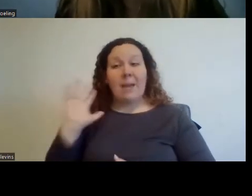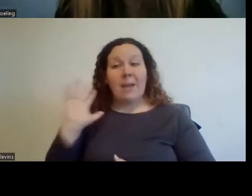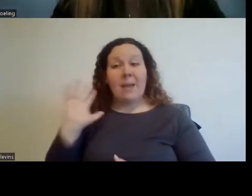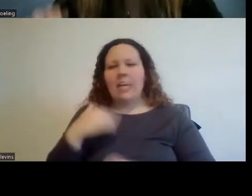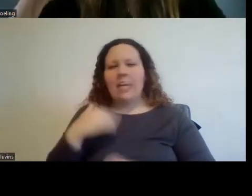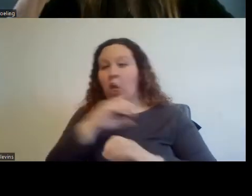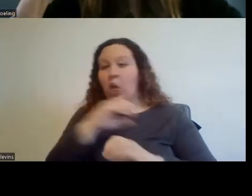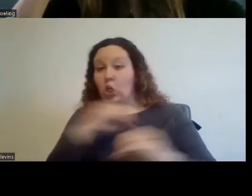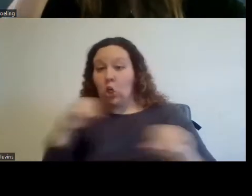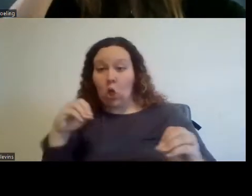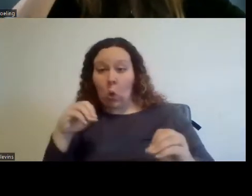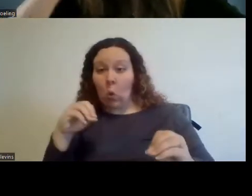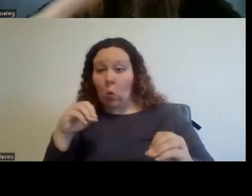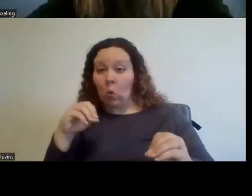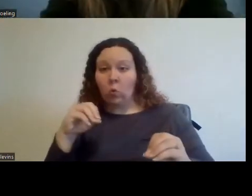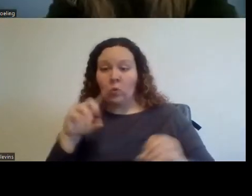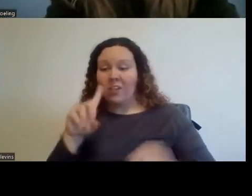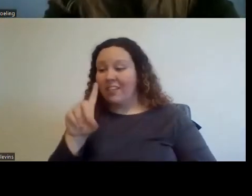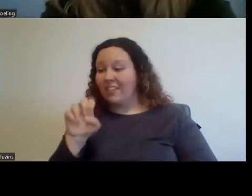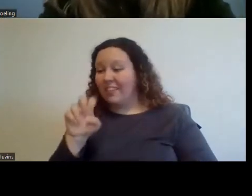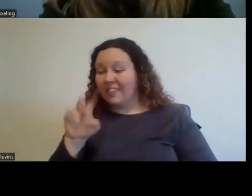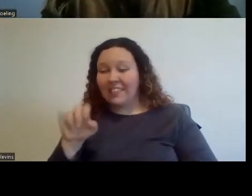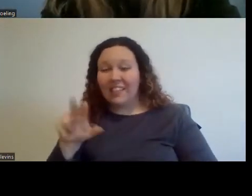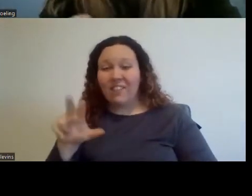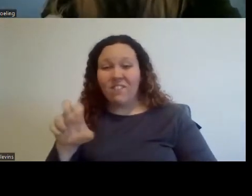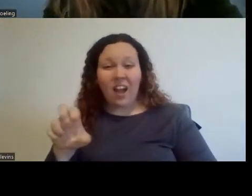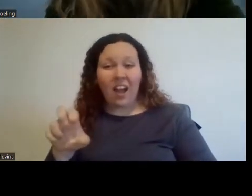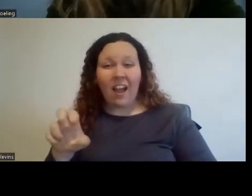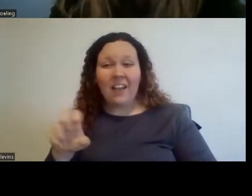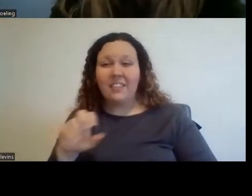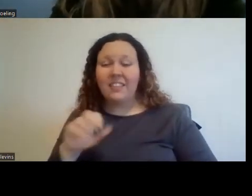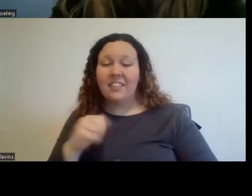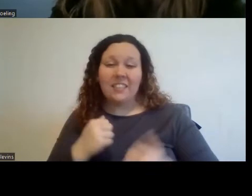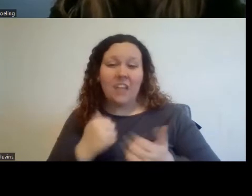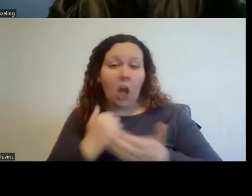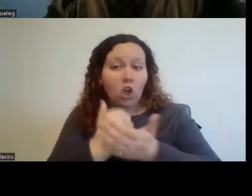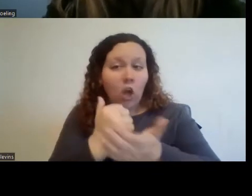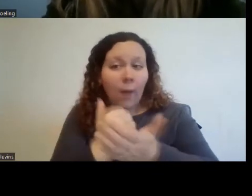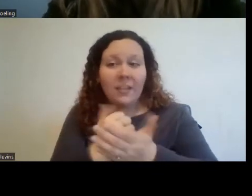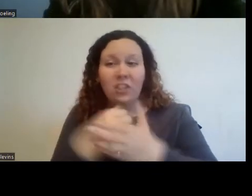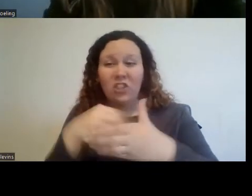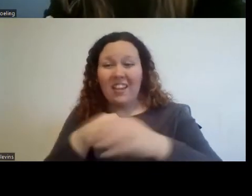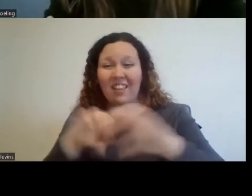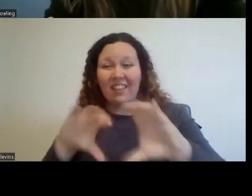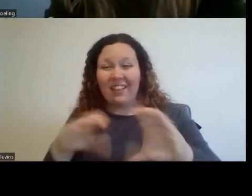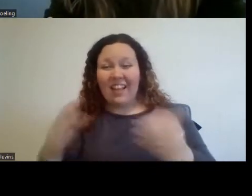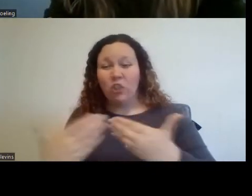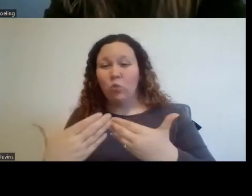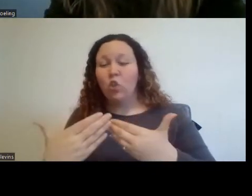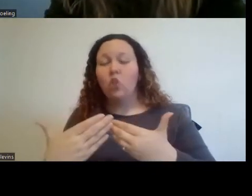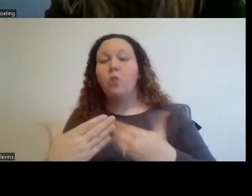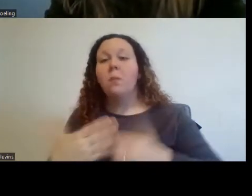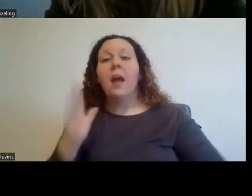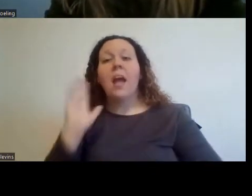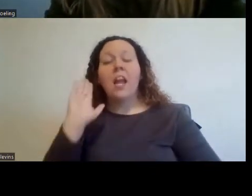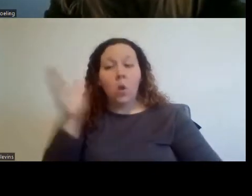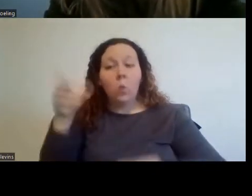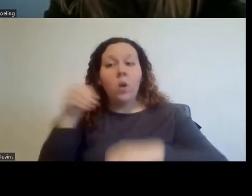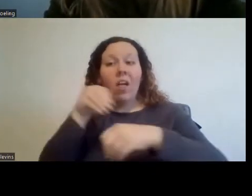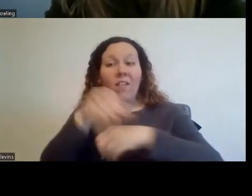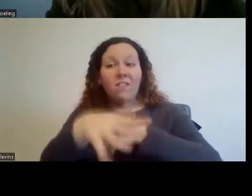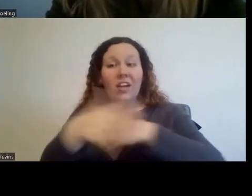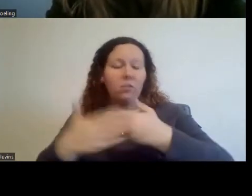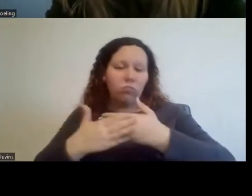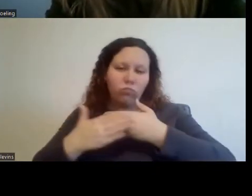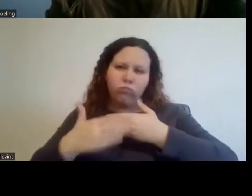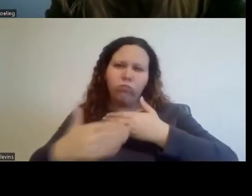application or any kind of devices or any kind of accommodations in the classroom. And it will affect them for the rest of their